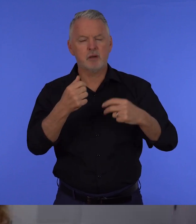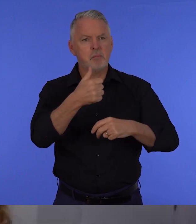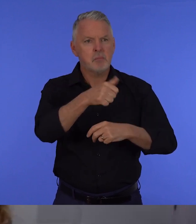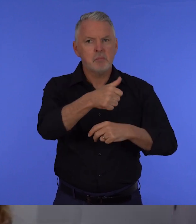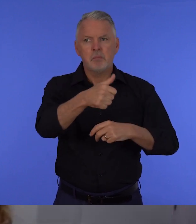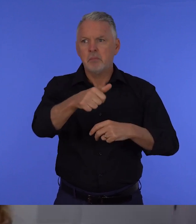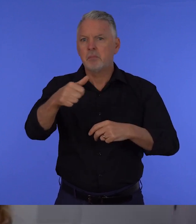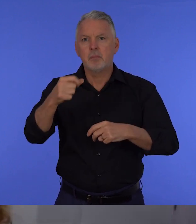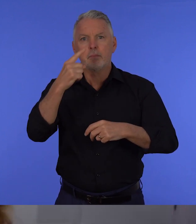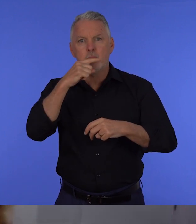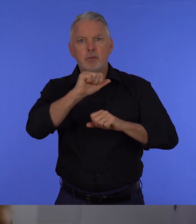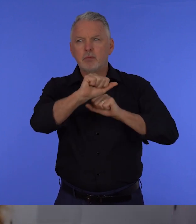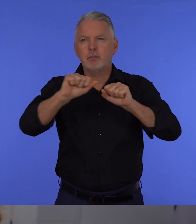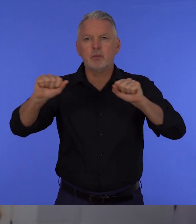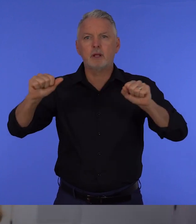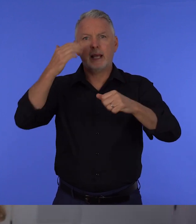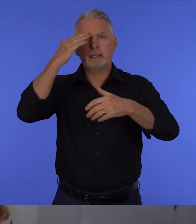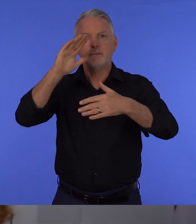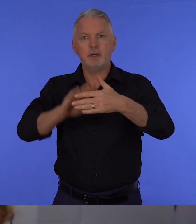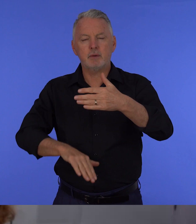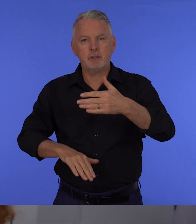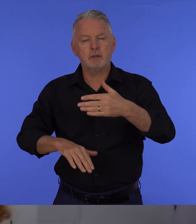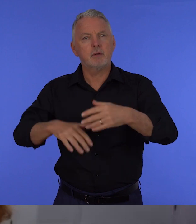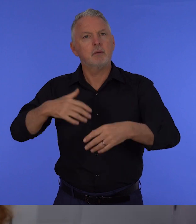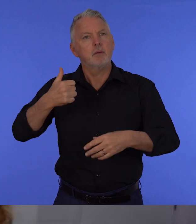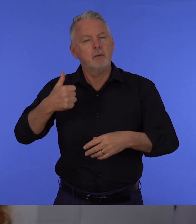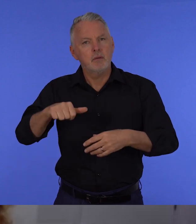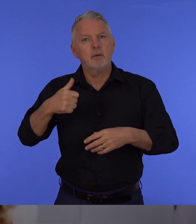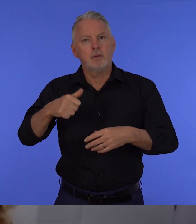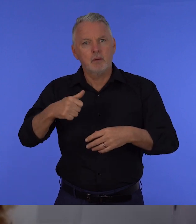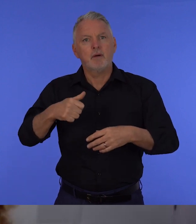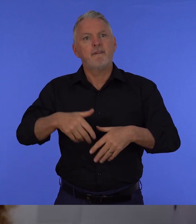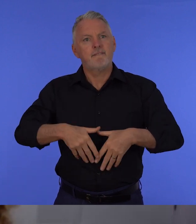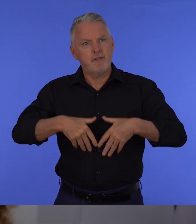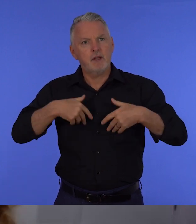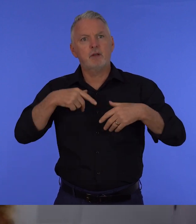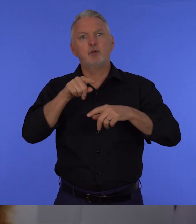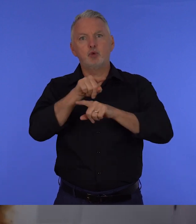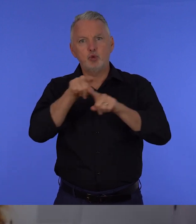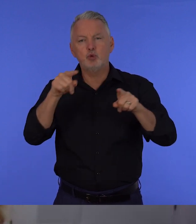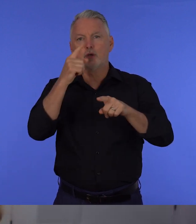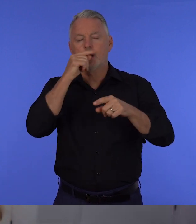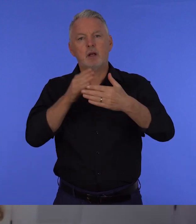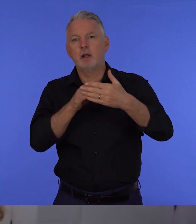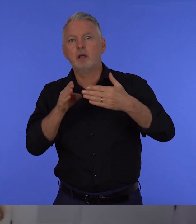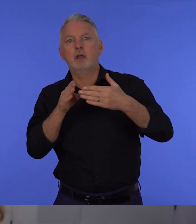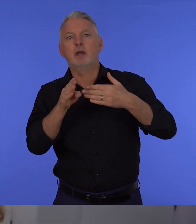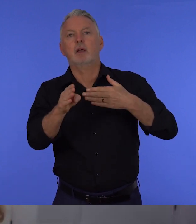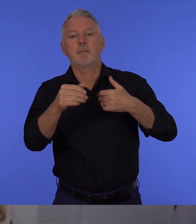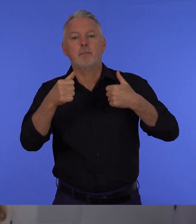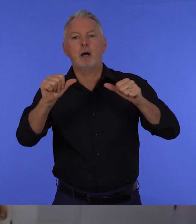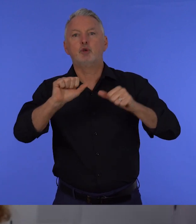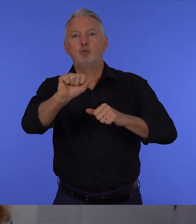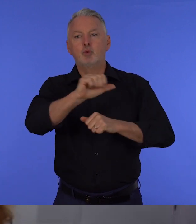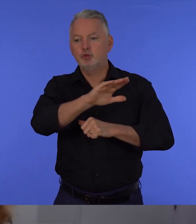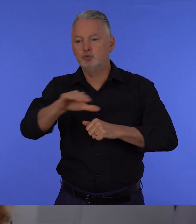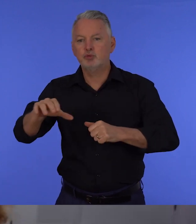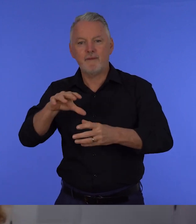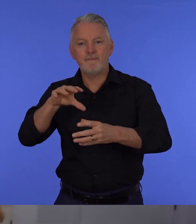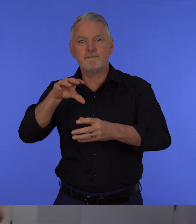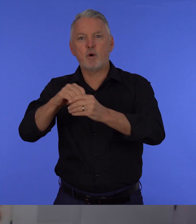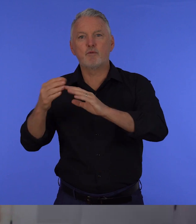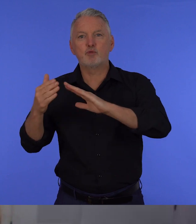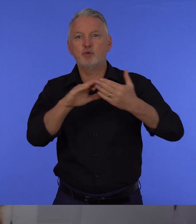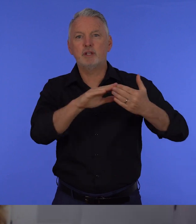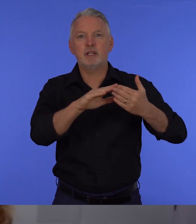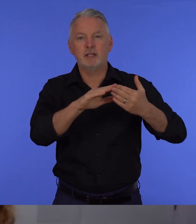watching, by hearing the personal experience of you all today and how you've actually successfully